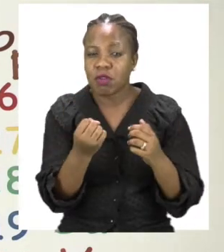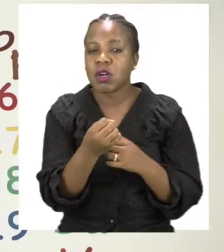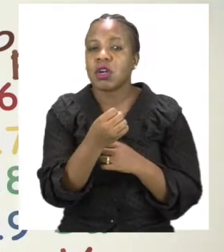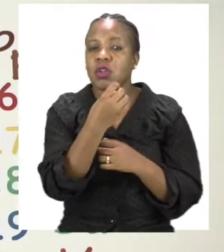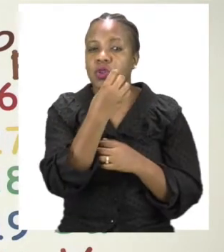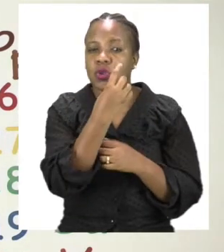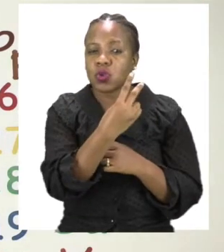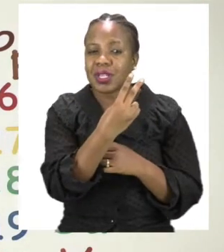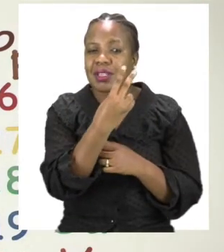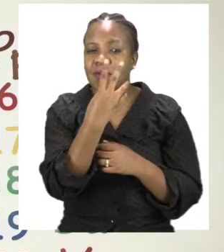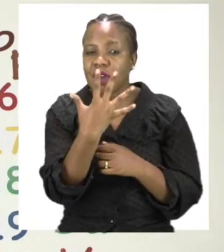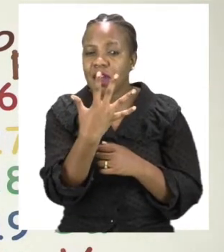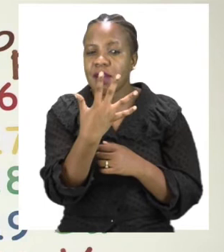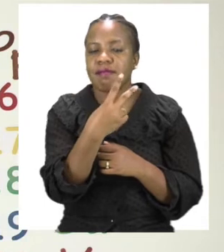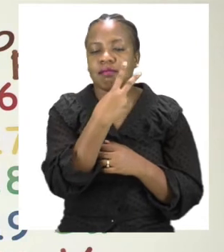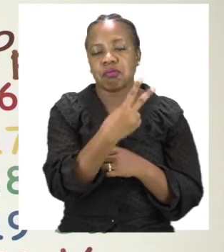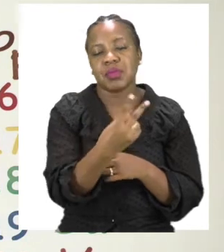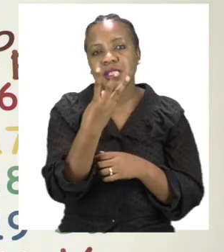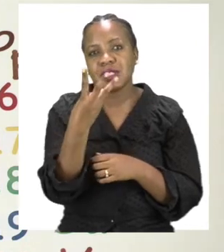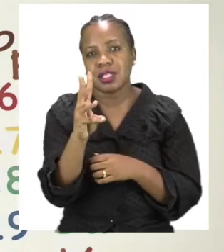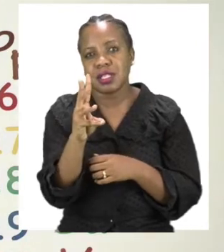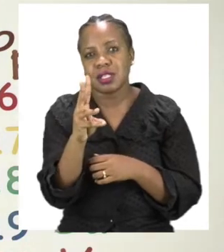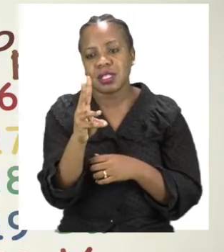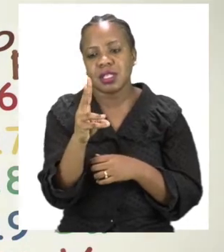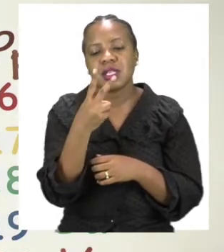25, 26,